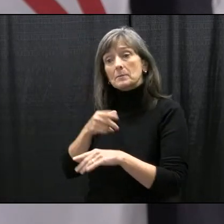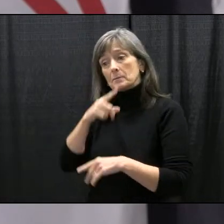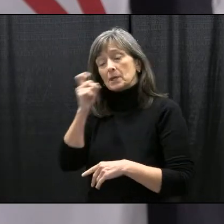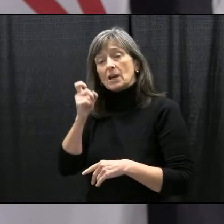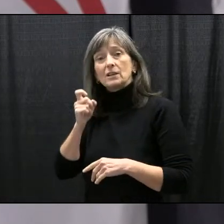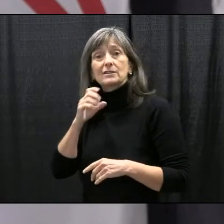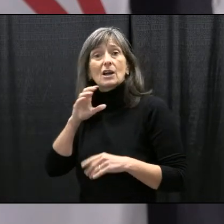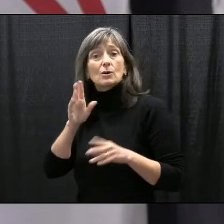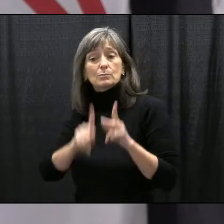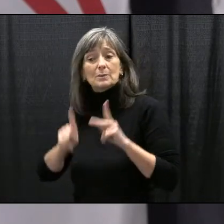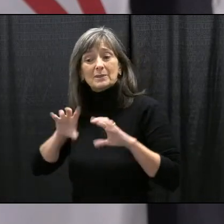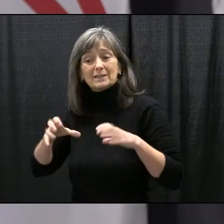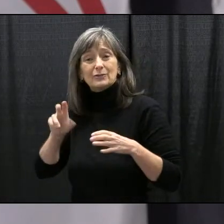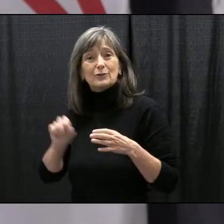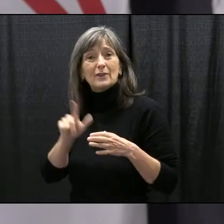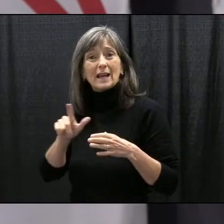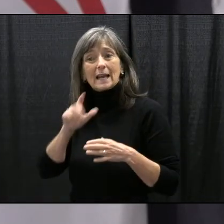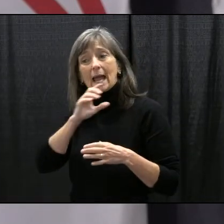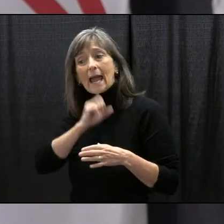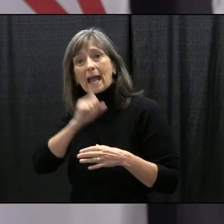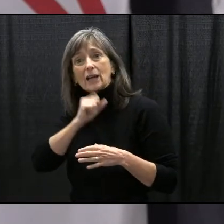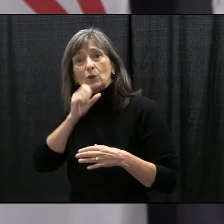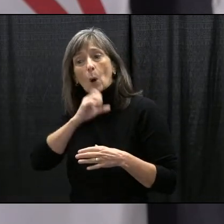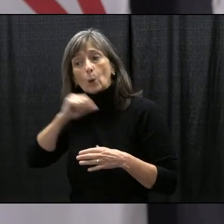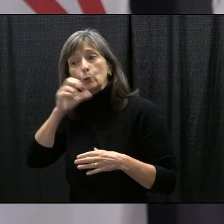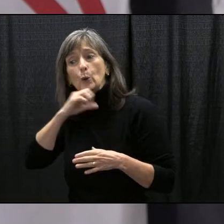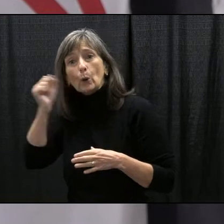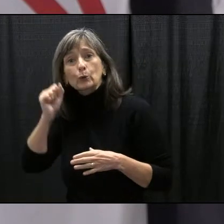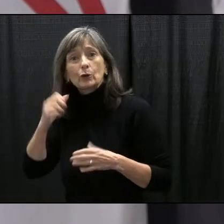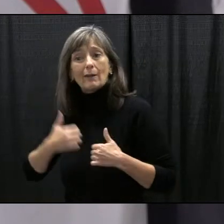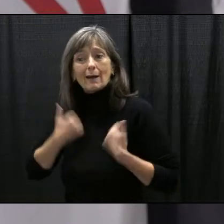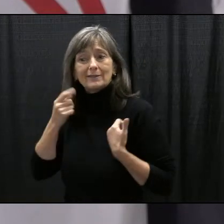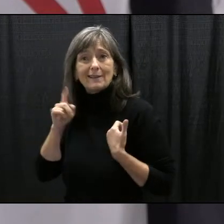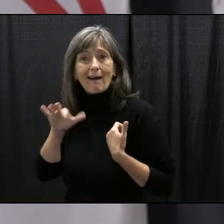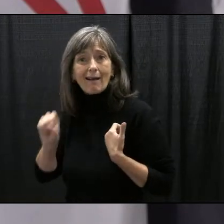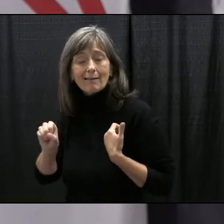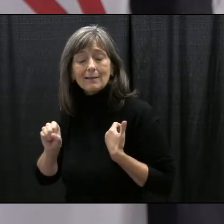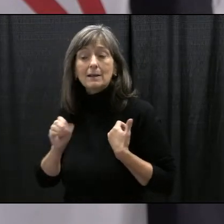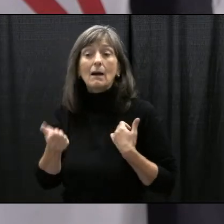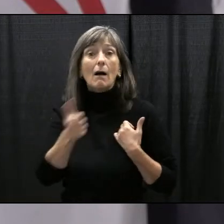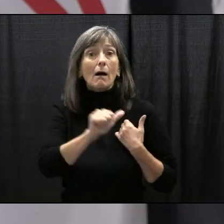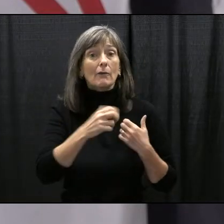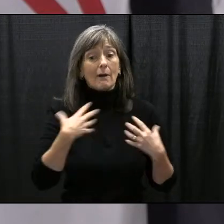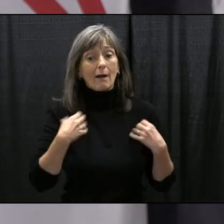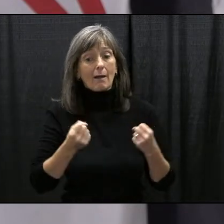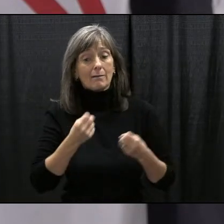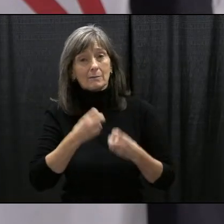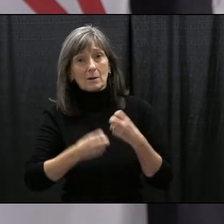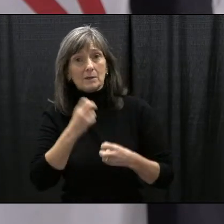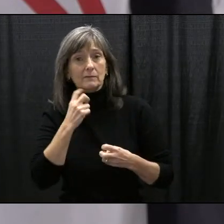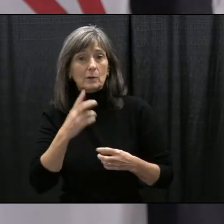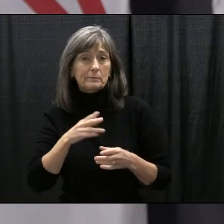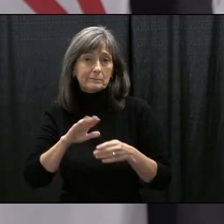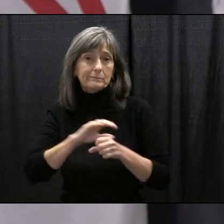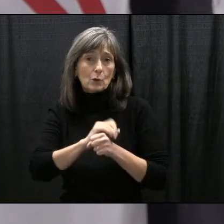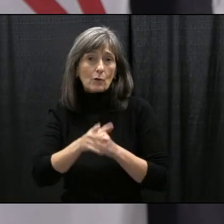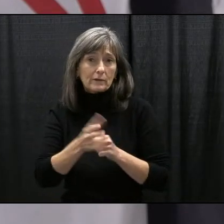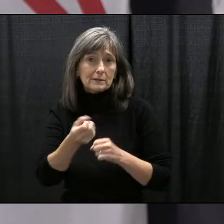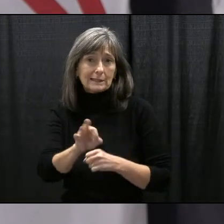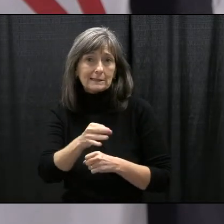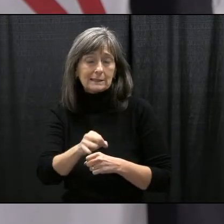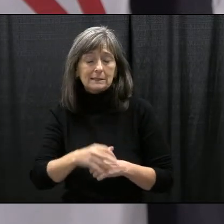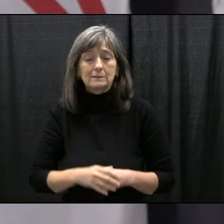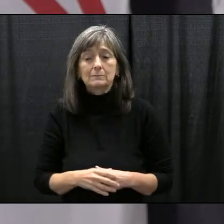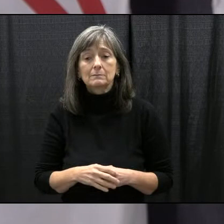aging population and how we live, and still others come from the pandemic. None of us, however, can tackle